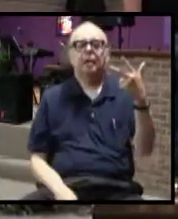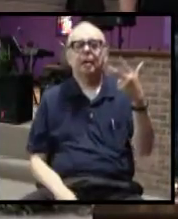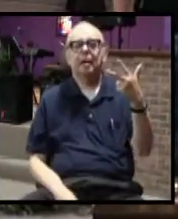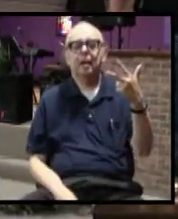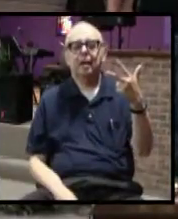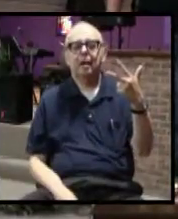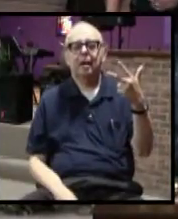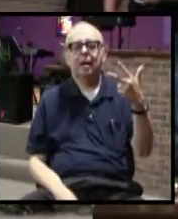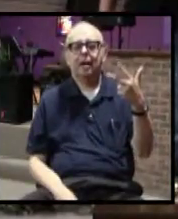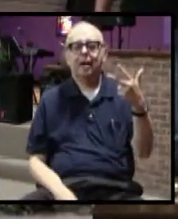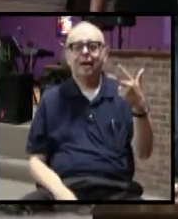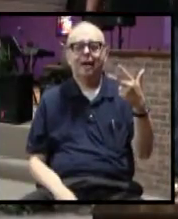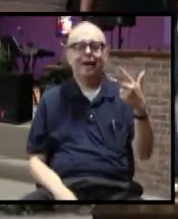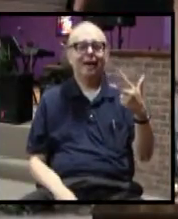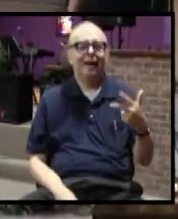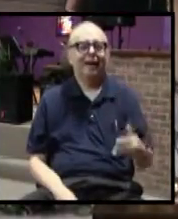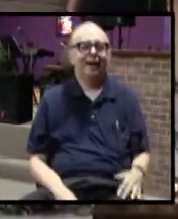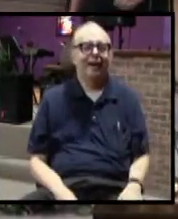Number three,